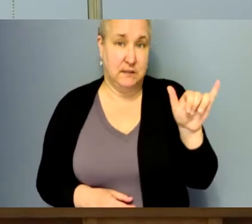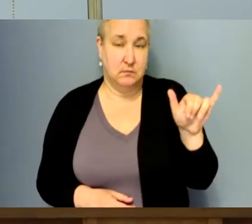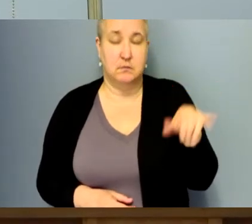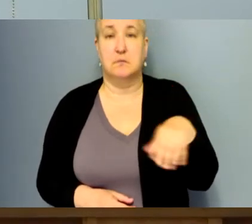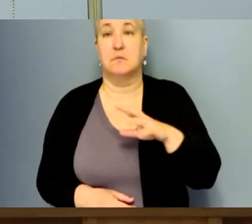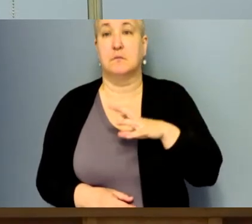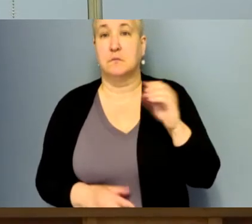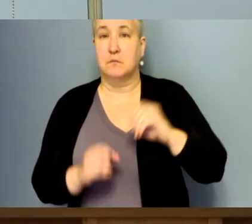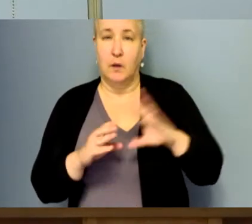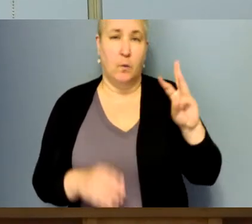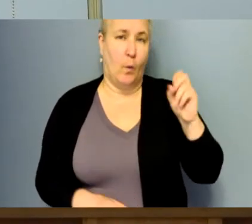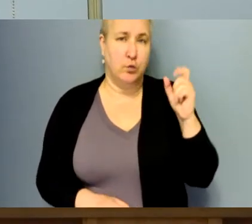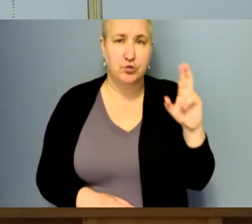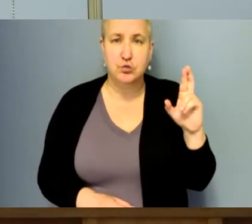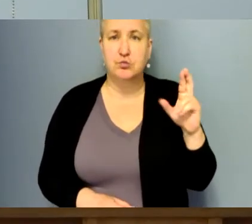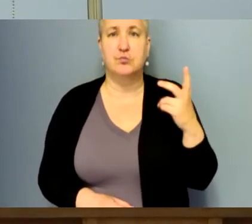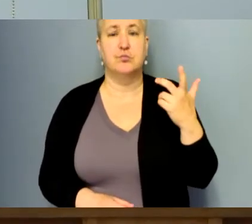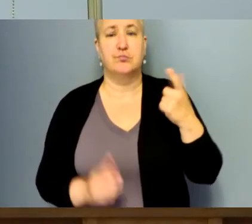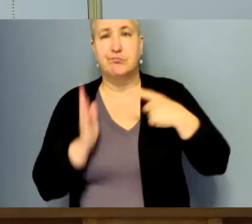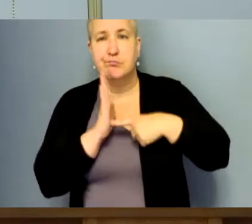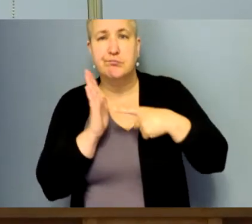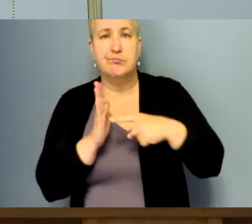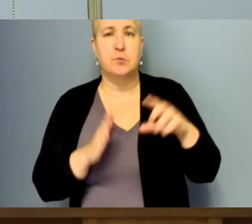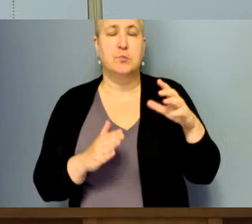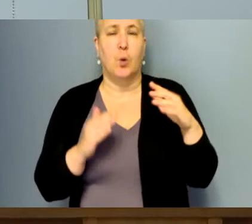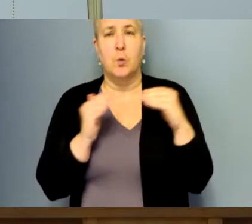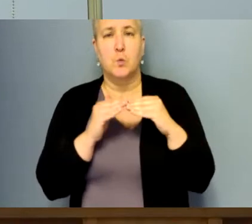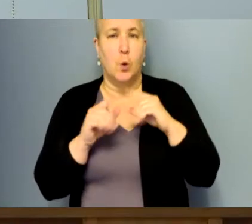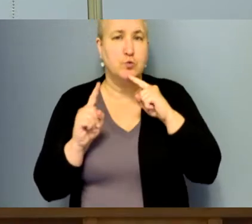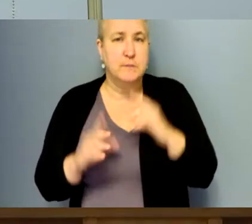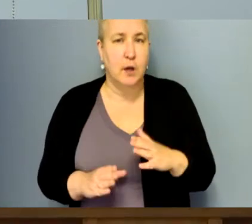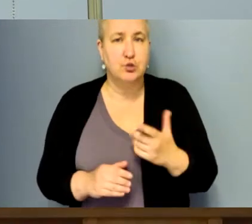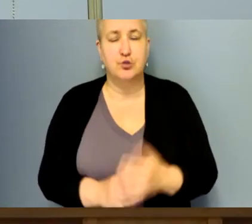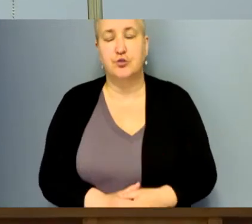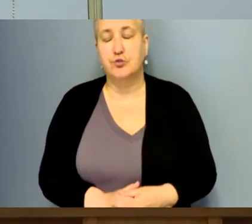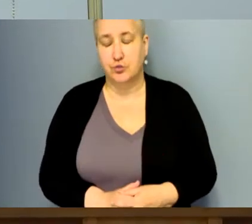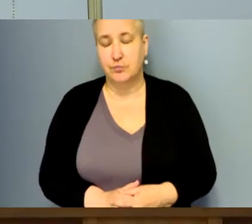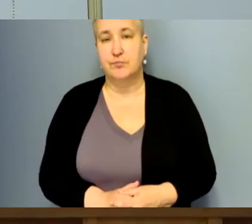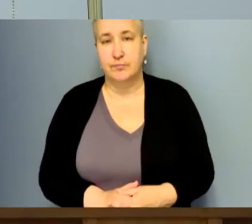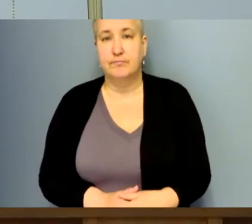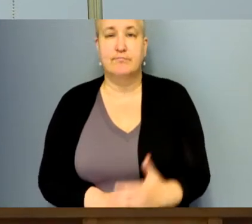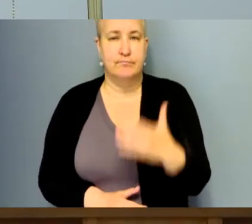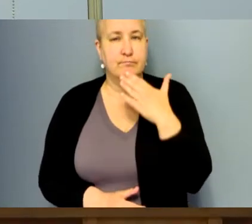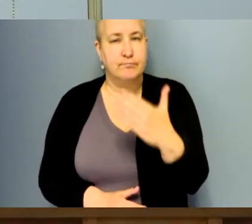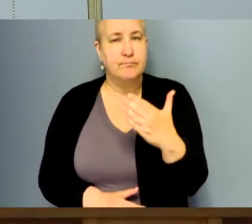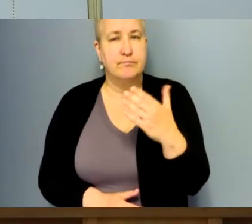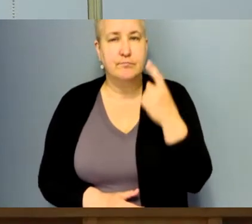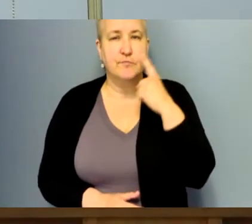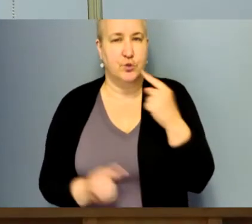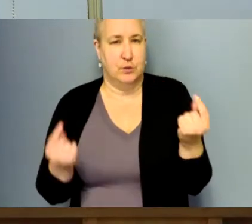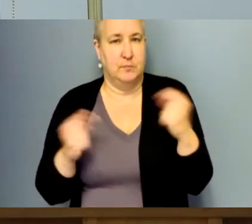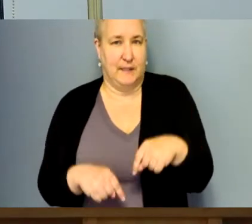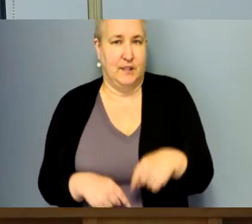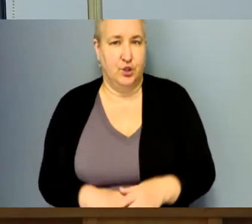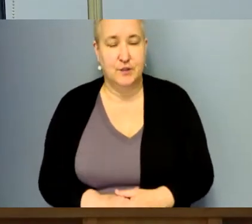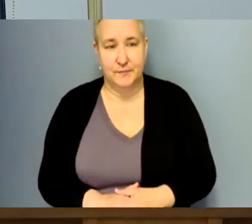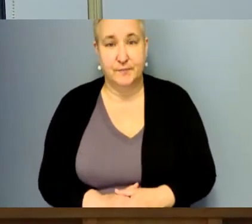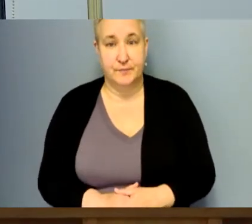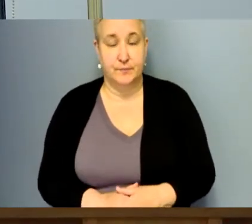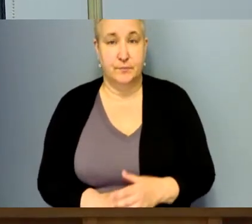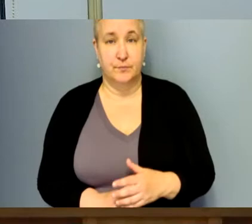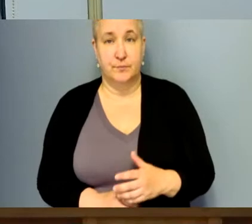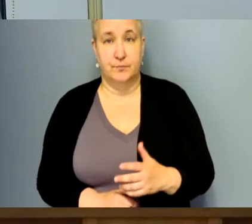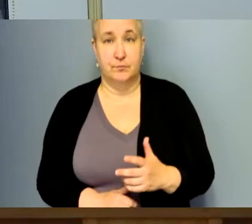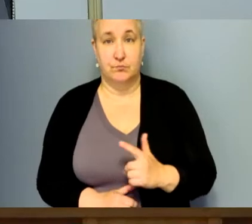obviously, Walter, representing the co-responders. But thank you for being here. Do you want to comment?